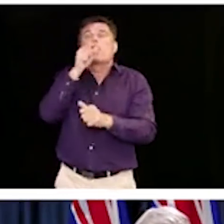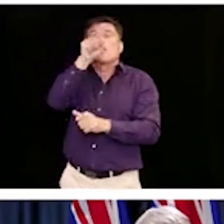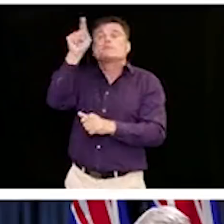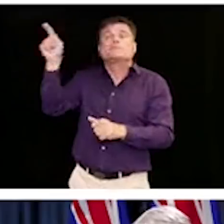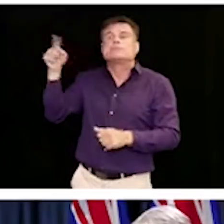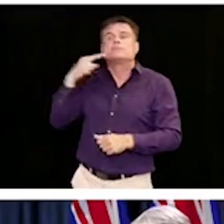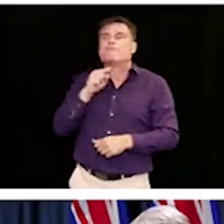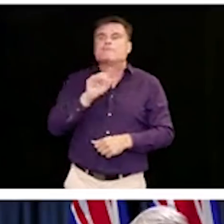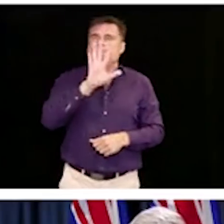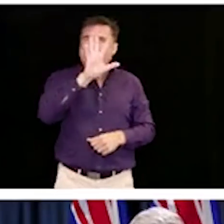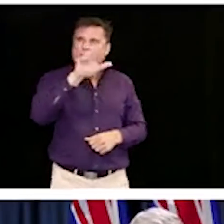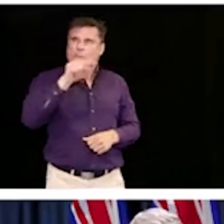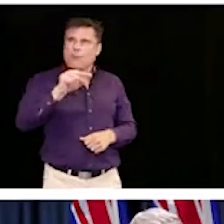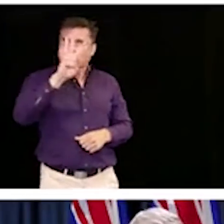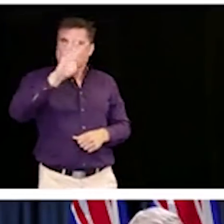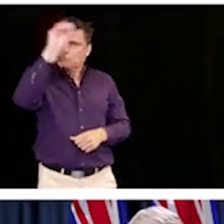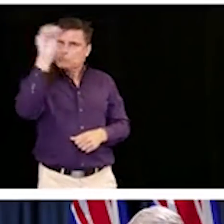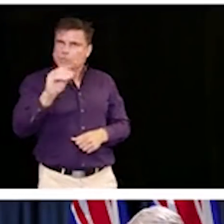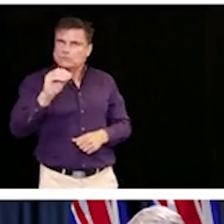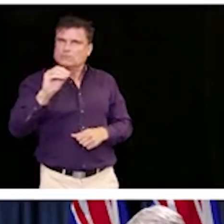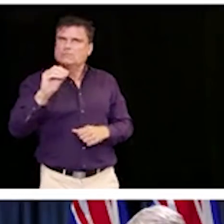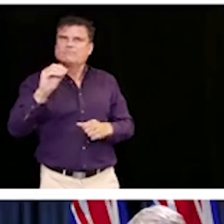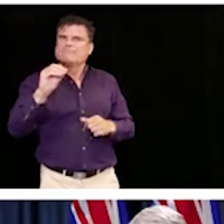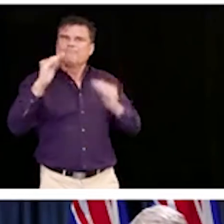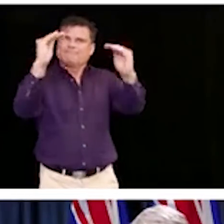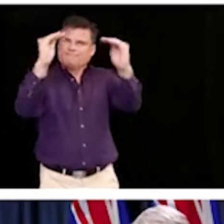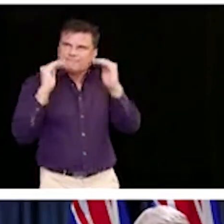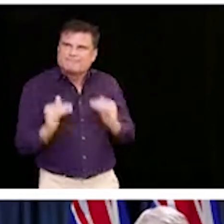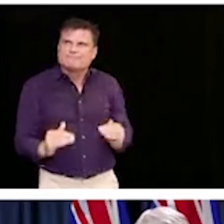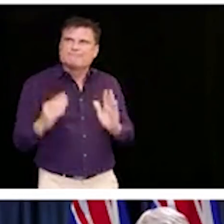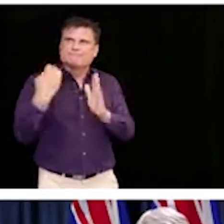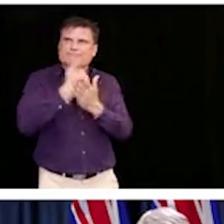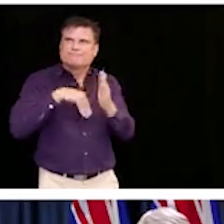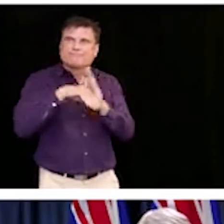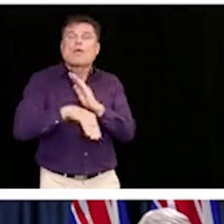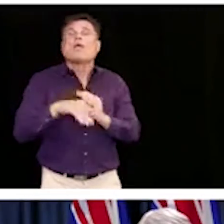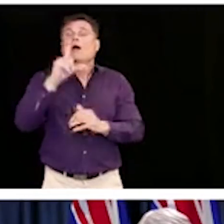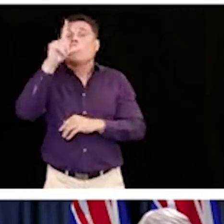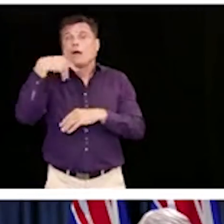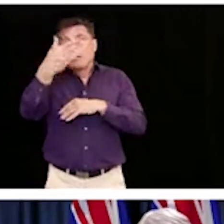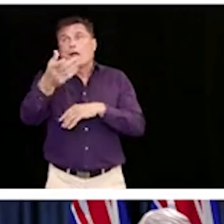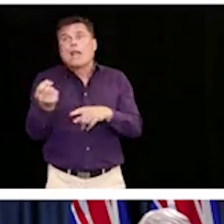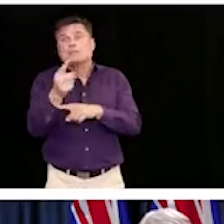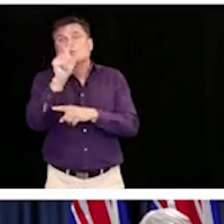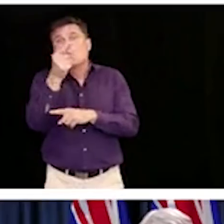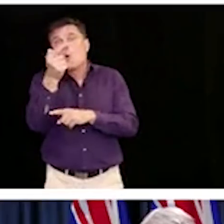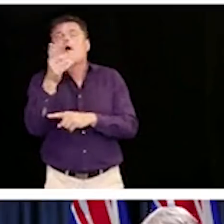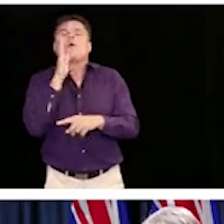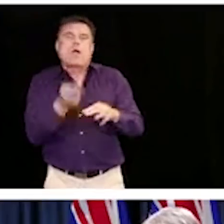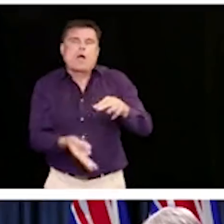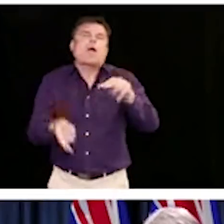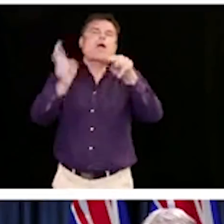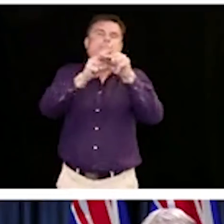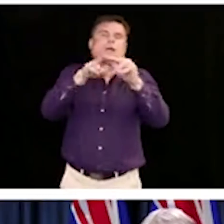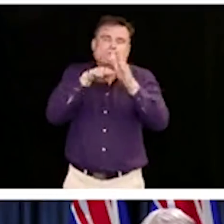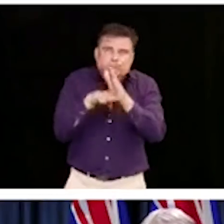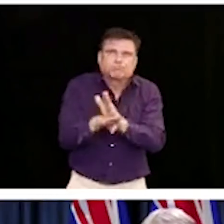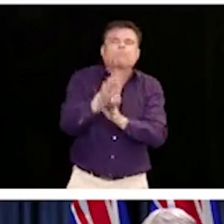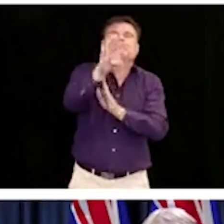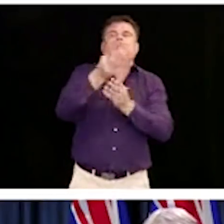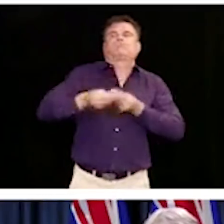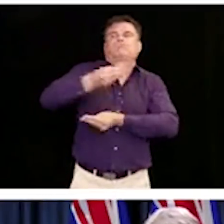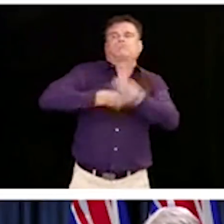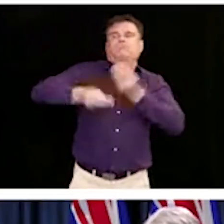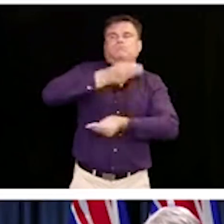in 2020, followed by a rebound of 5.4% in 2021. We also know that